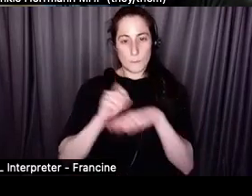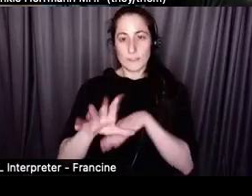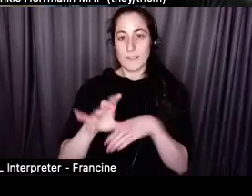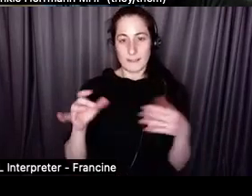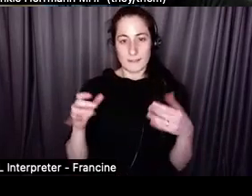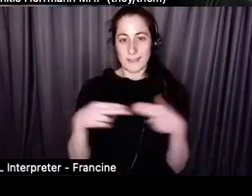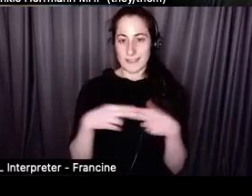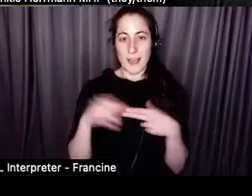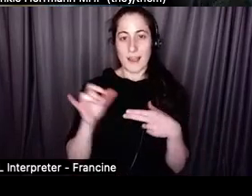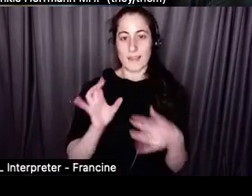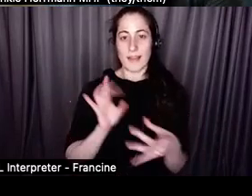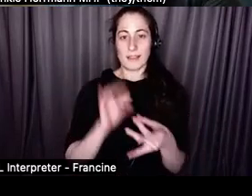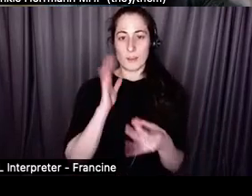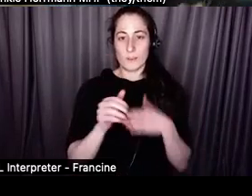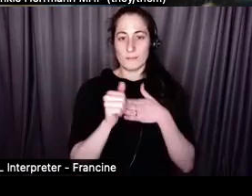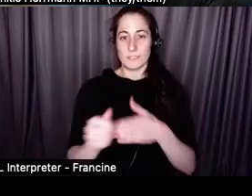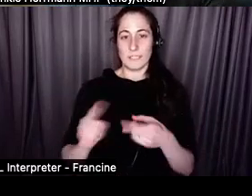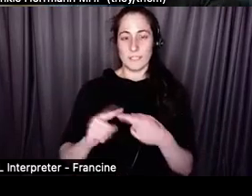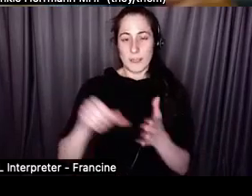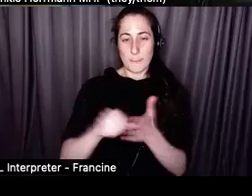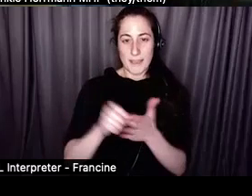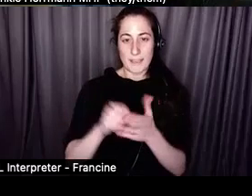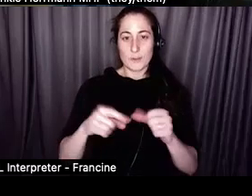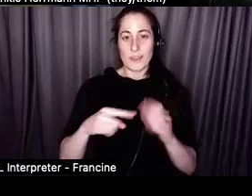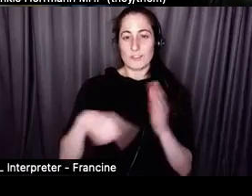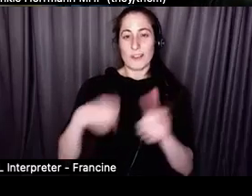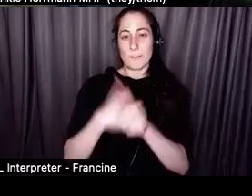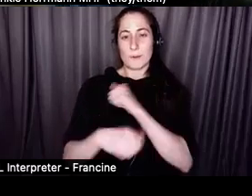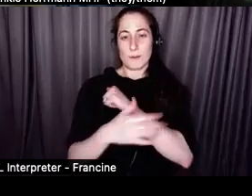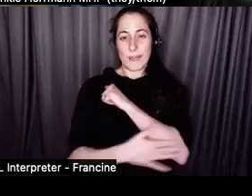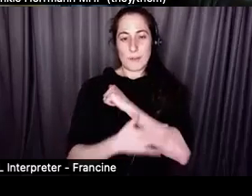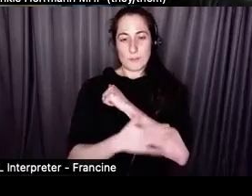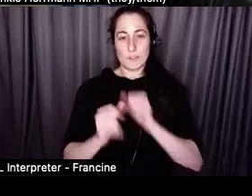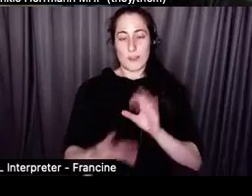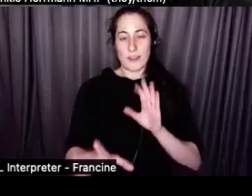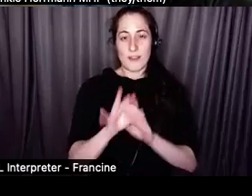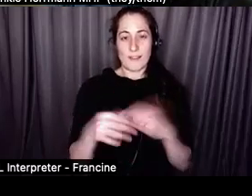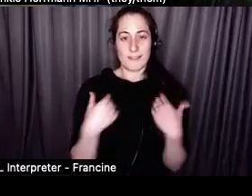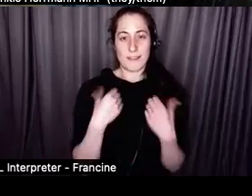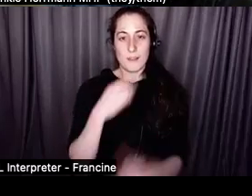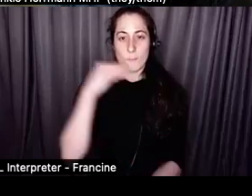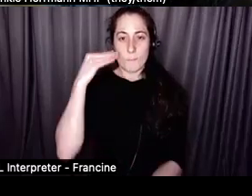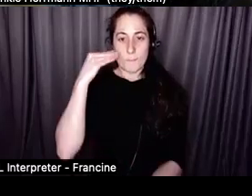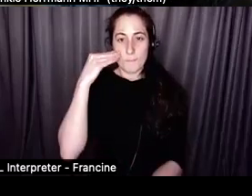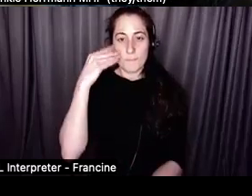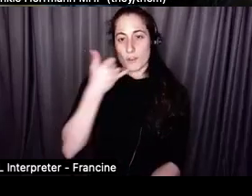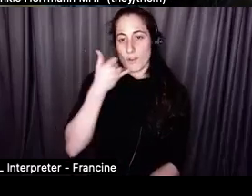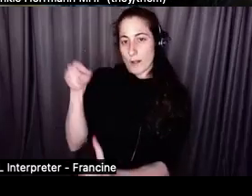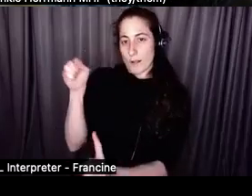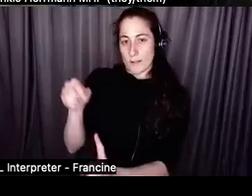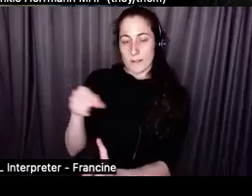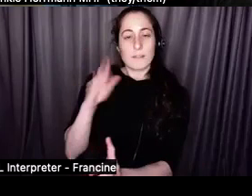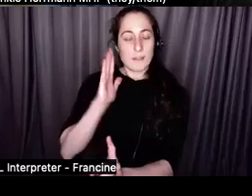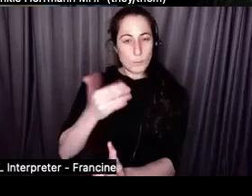that directs you to a page where you can, by county, look up the health homes in your county. And when you call them, they will know